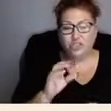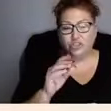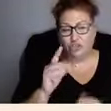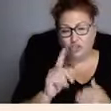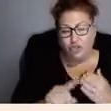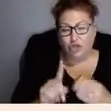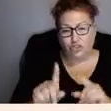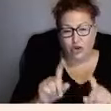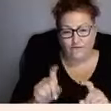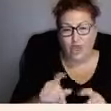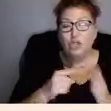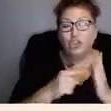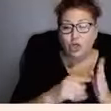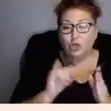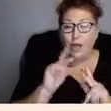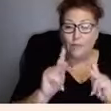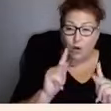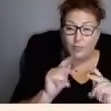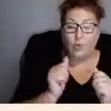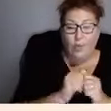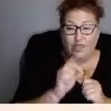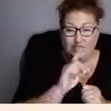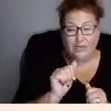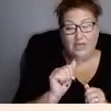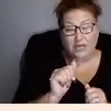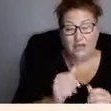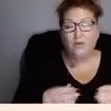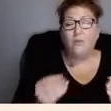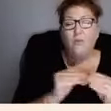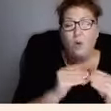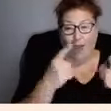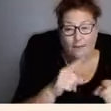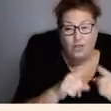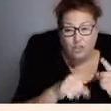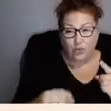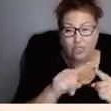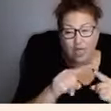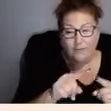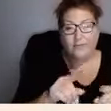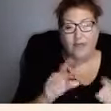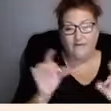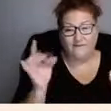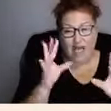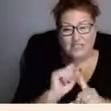disabilities are victimized more by violent crimes and violent situations.